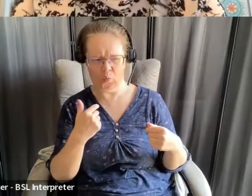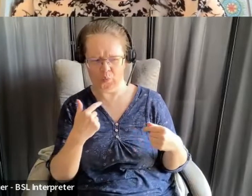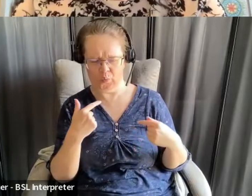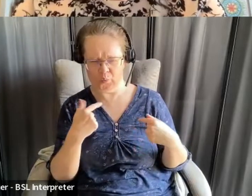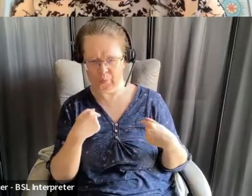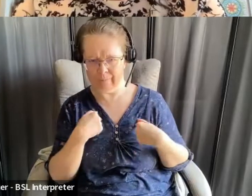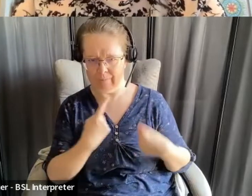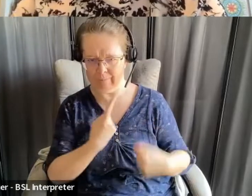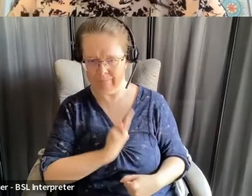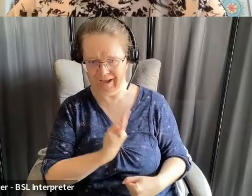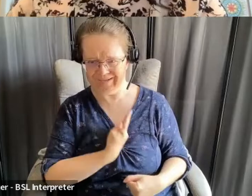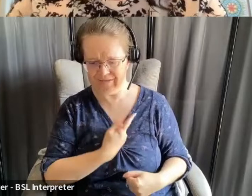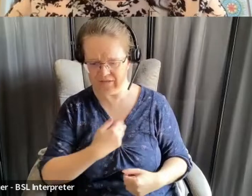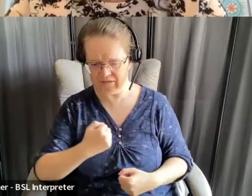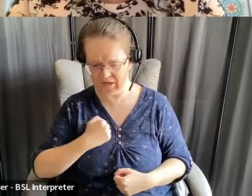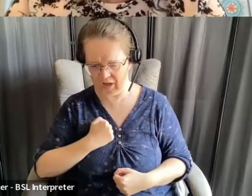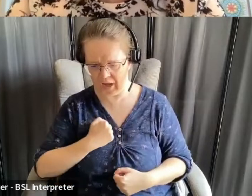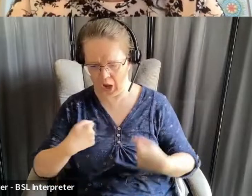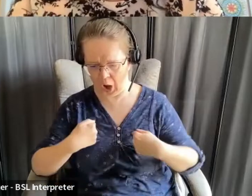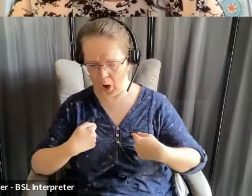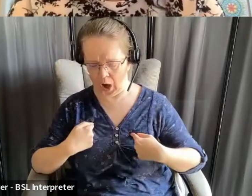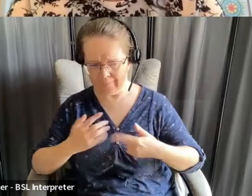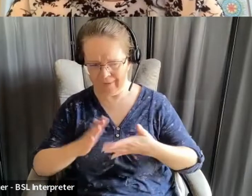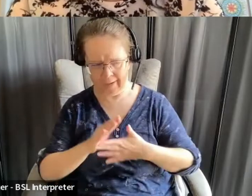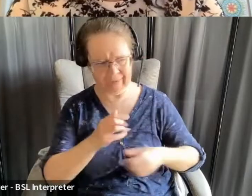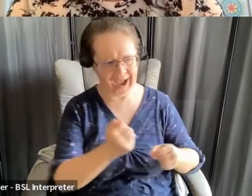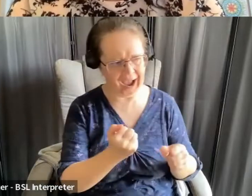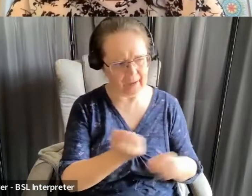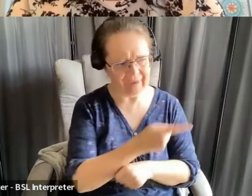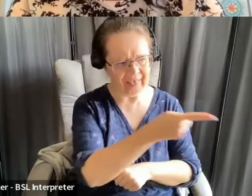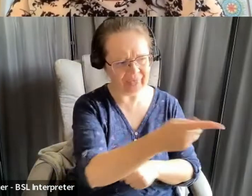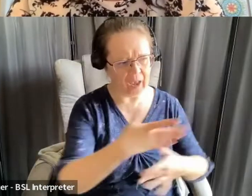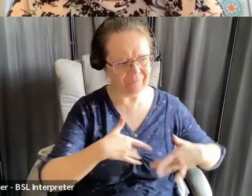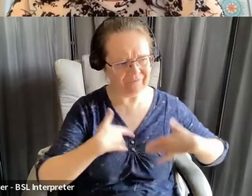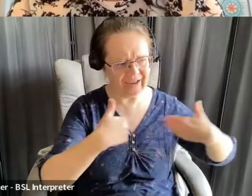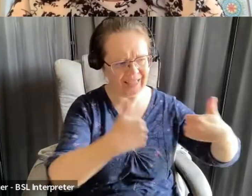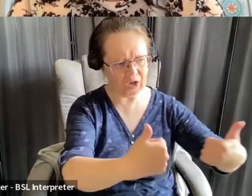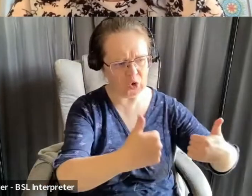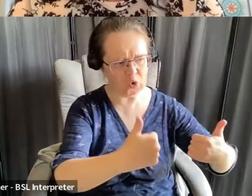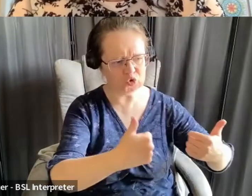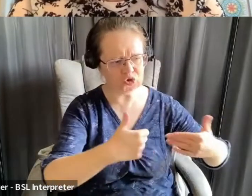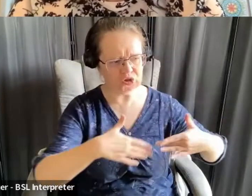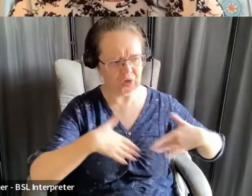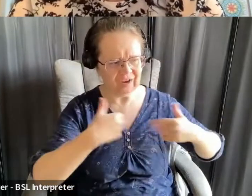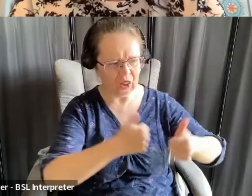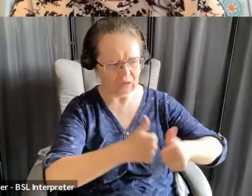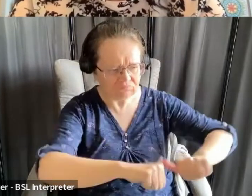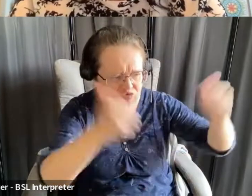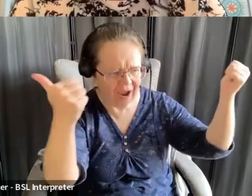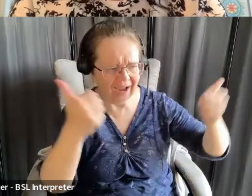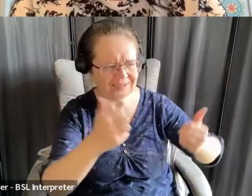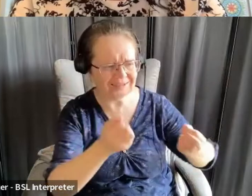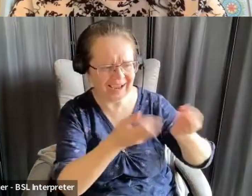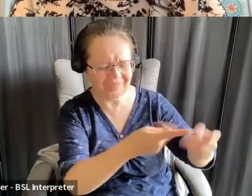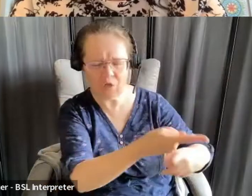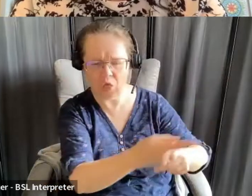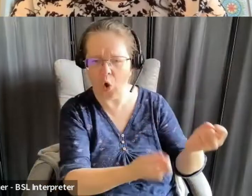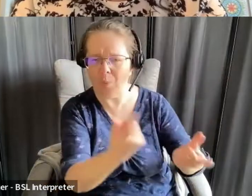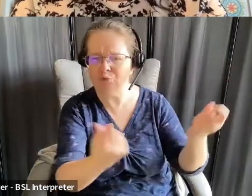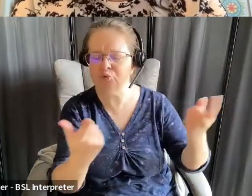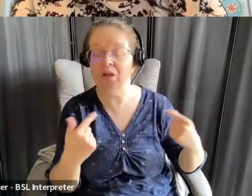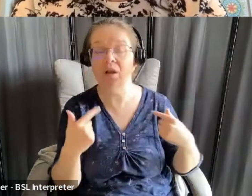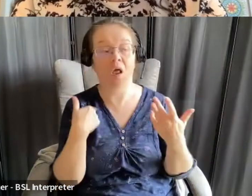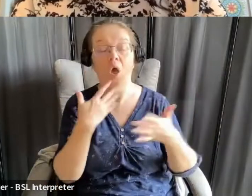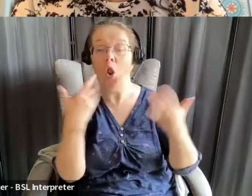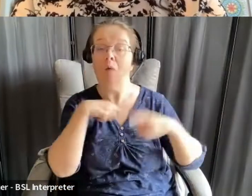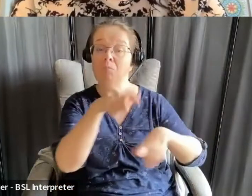reflection on somebody else and make them feel great, and really, you know, give them that opportunity. And I can see with many clients that I have